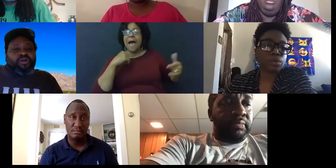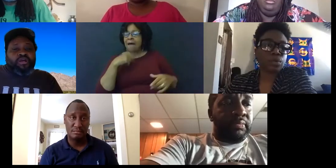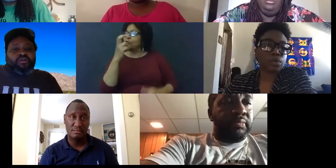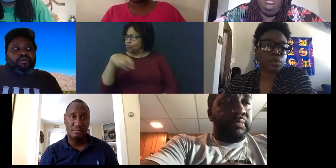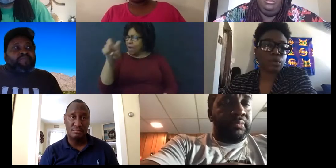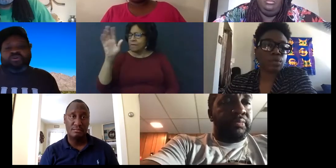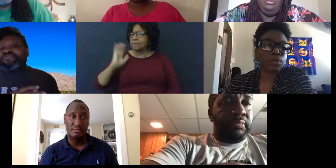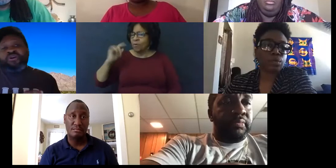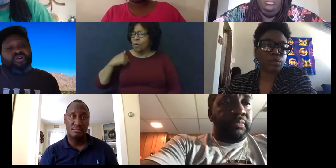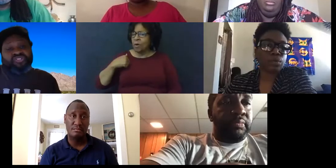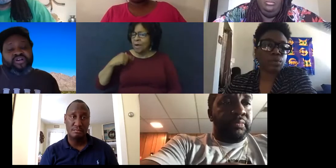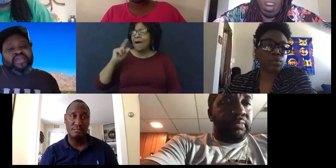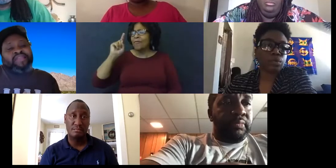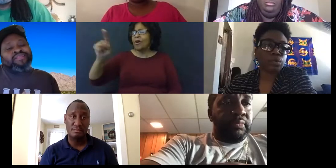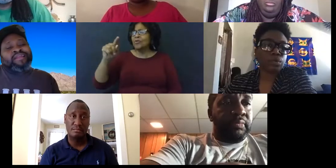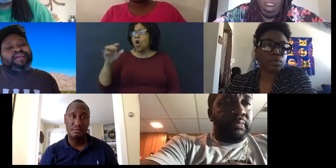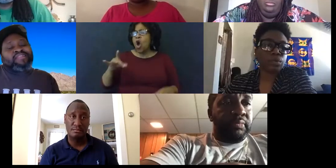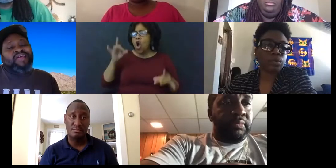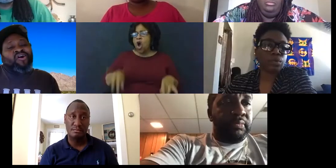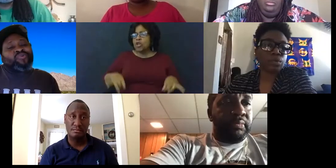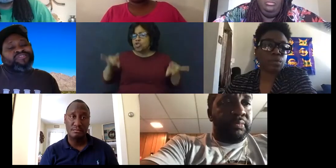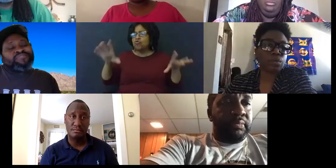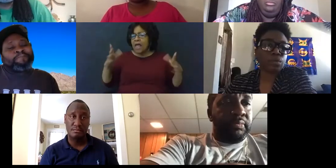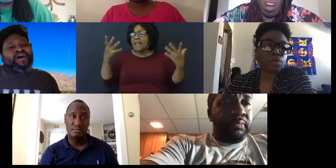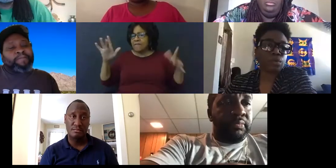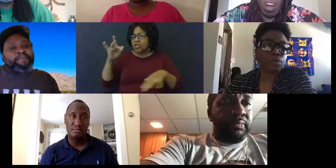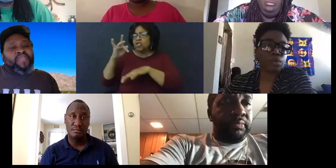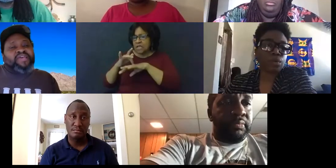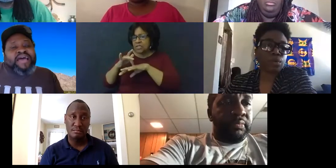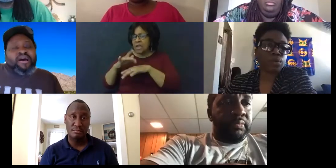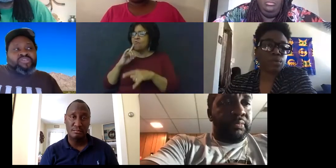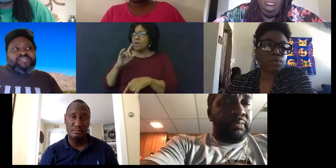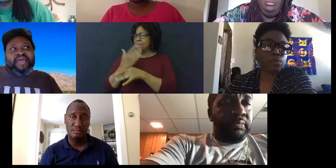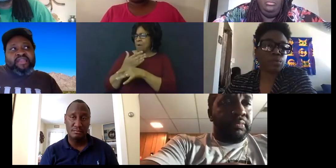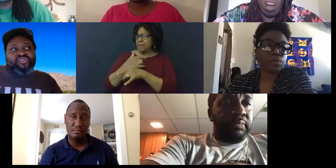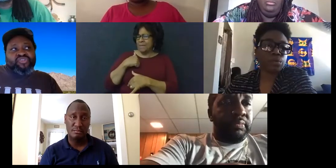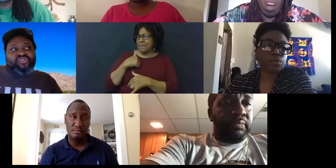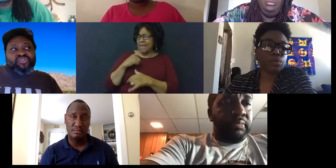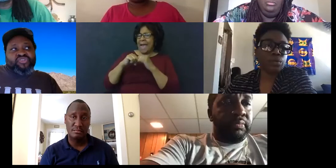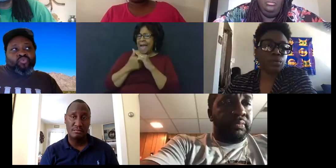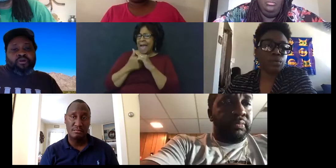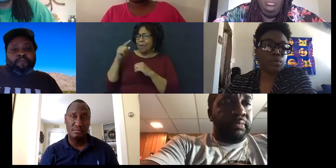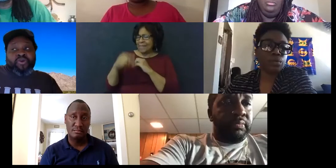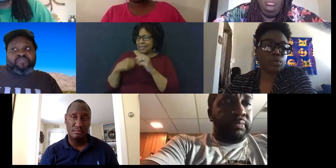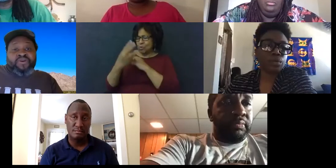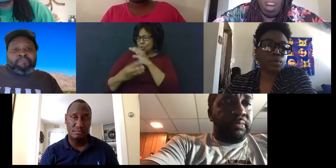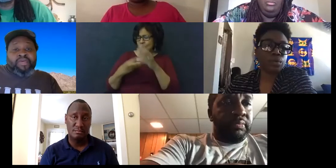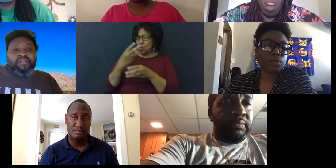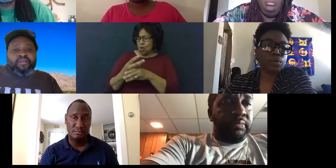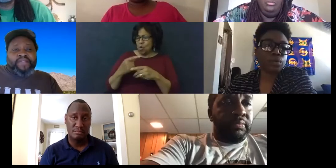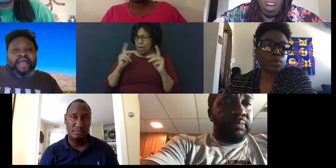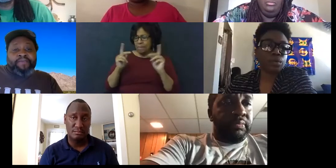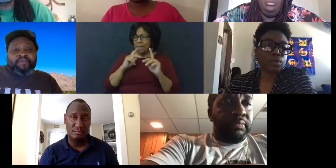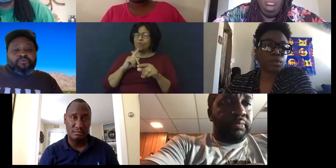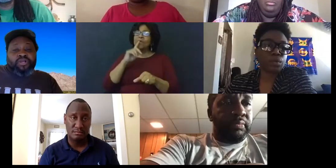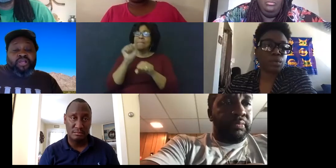before. You know, I've gone as far as Australia. And the thing that always seems to bug me is, how is it that in this world where